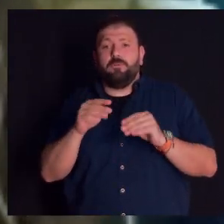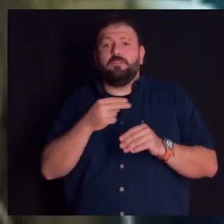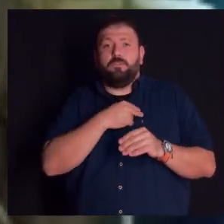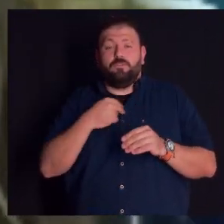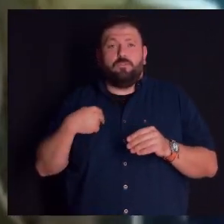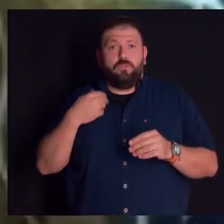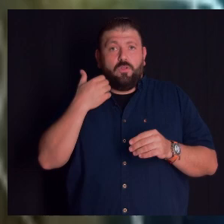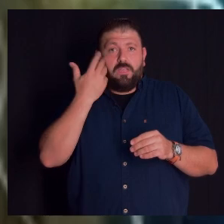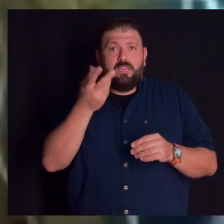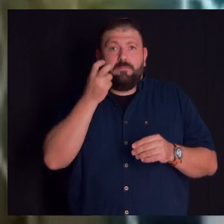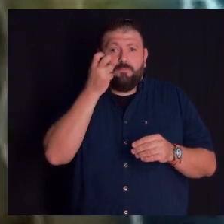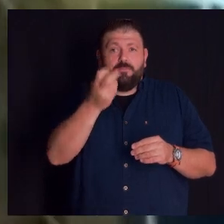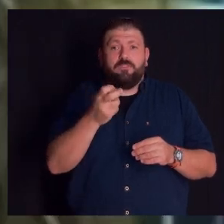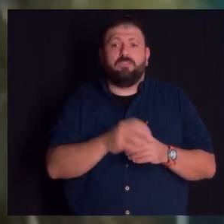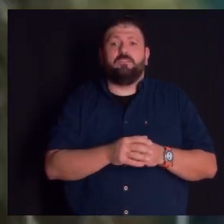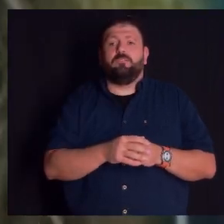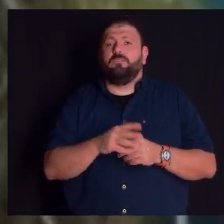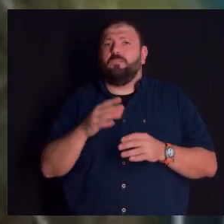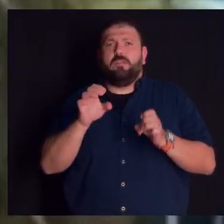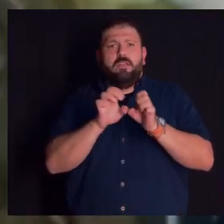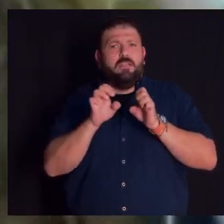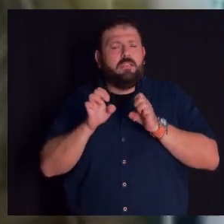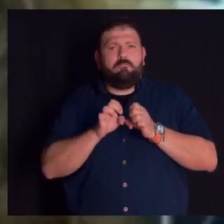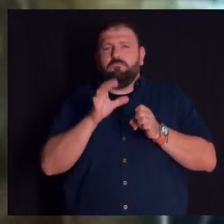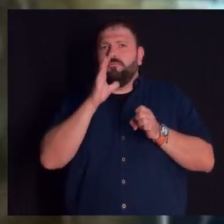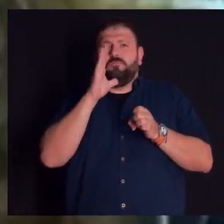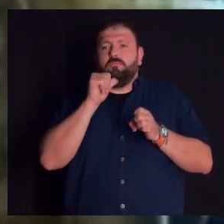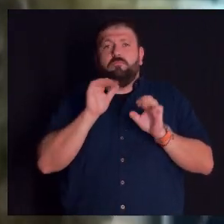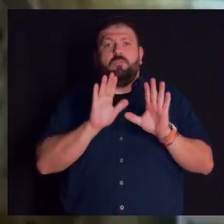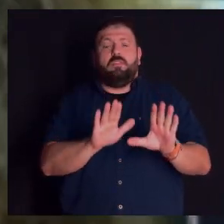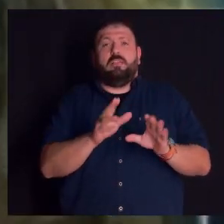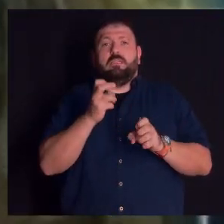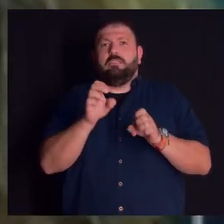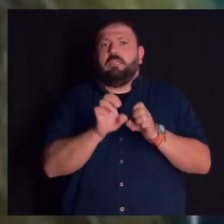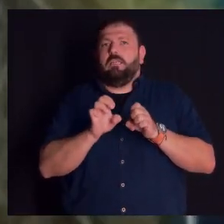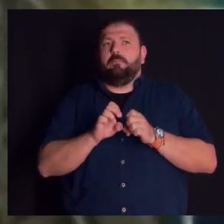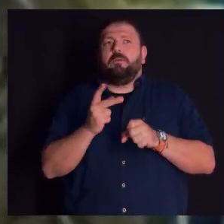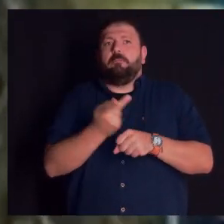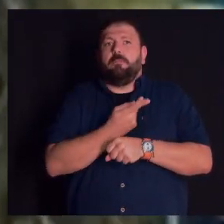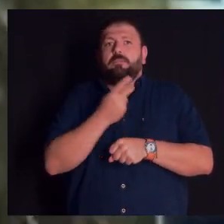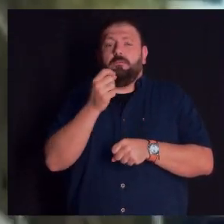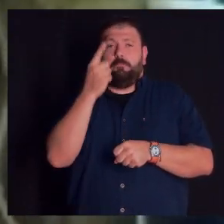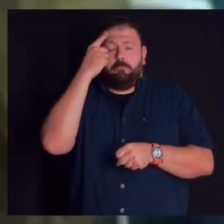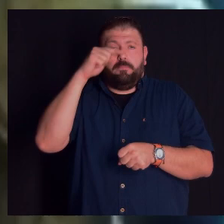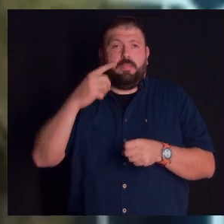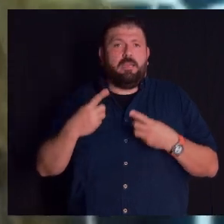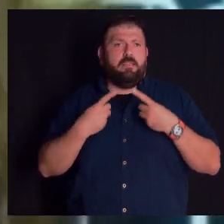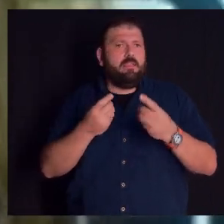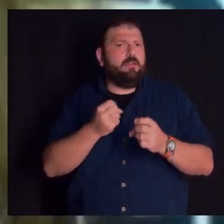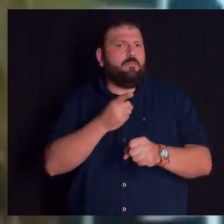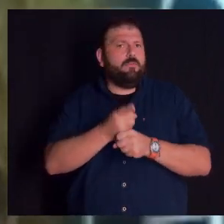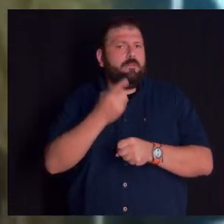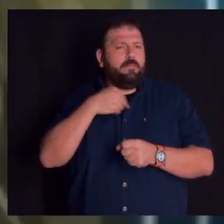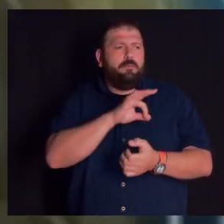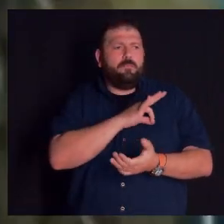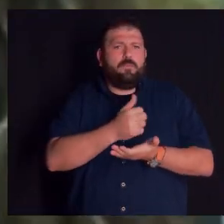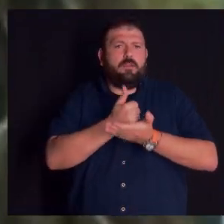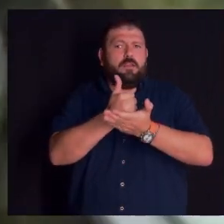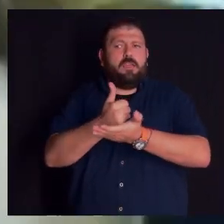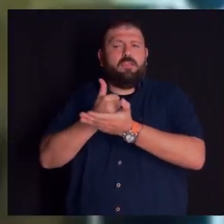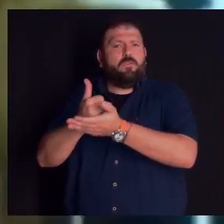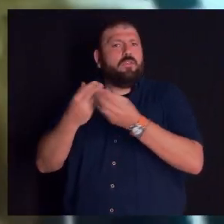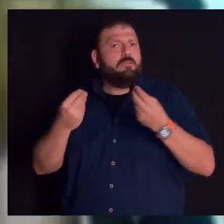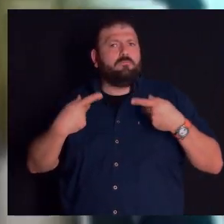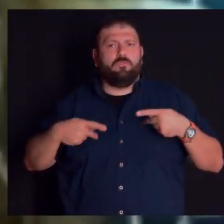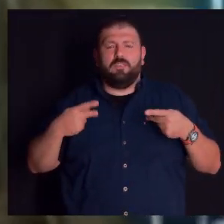So we had this. We talked to the team. We can't stop because of this. This is huge opportunity to help a lot